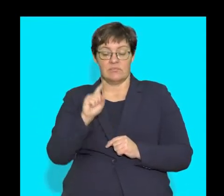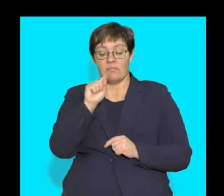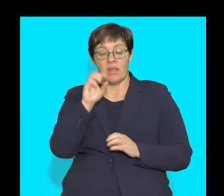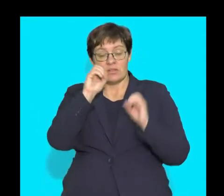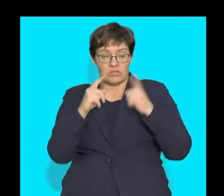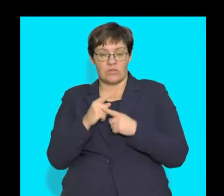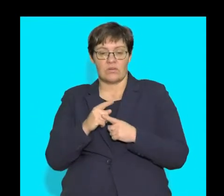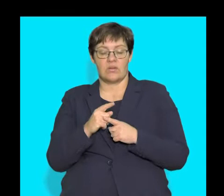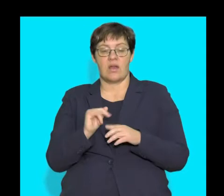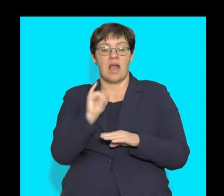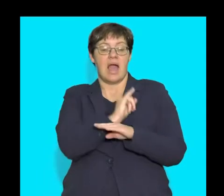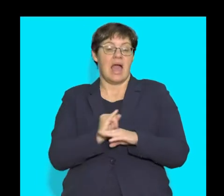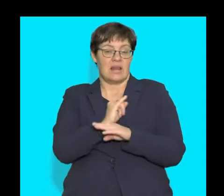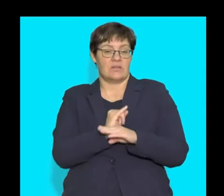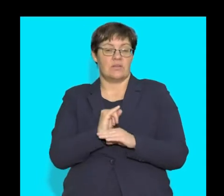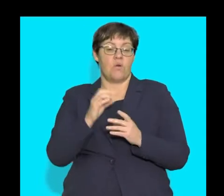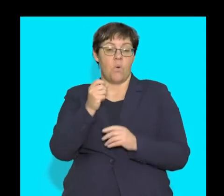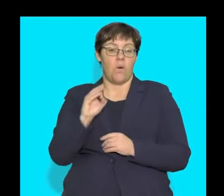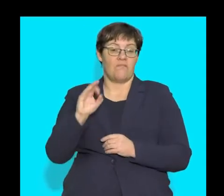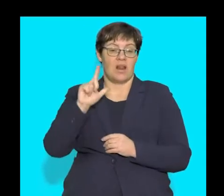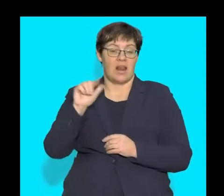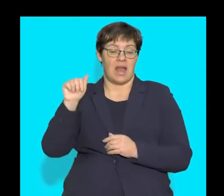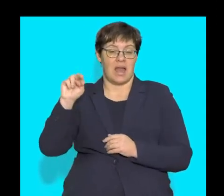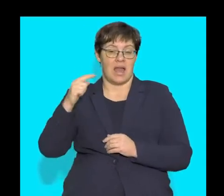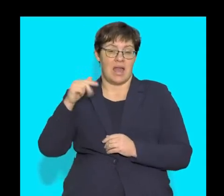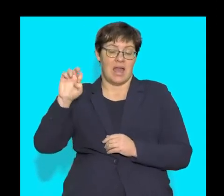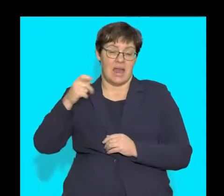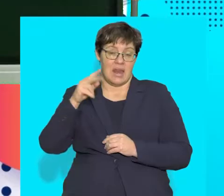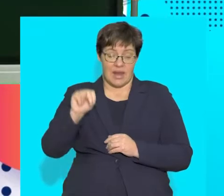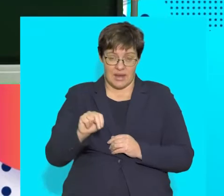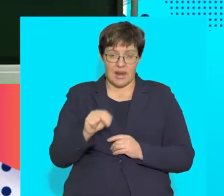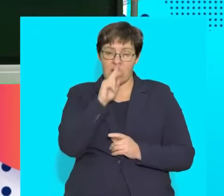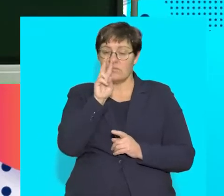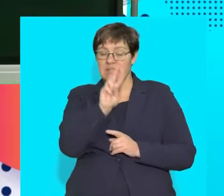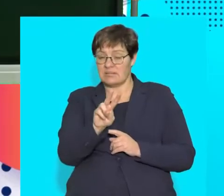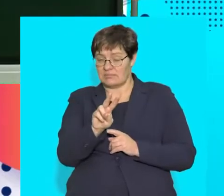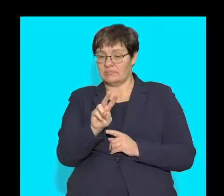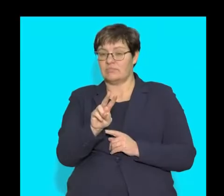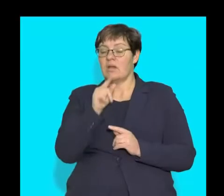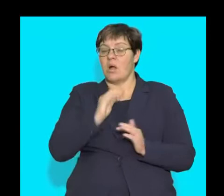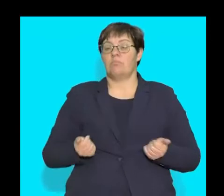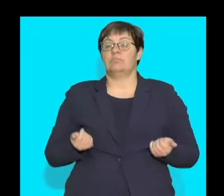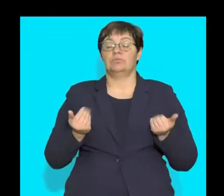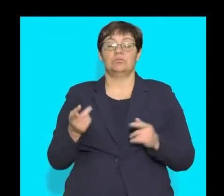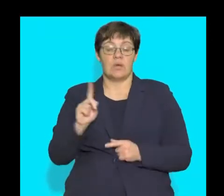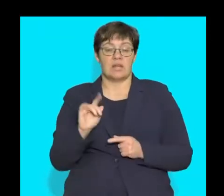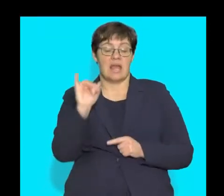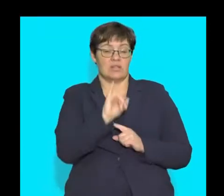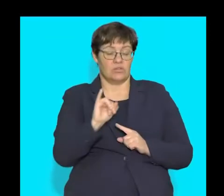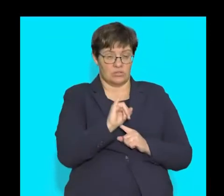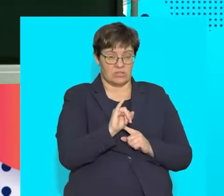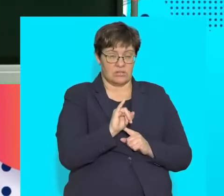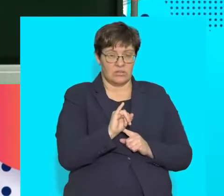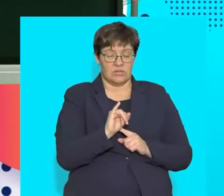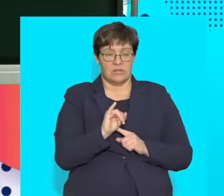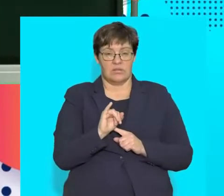those tissues are called the islets of Langerhans. So it's a patch of cells in the pancreas here, as you would see, that